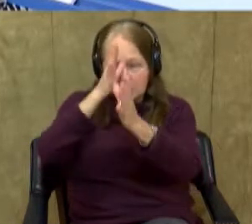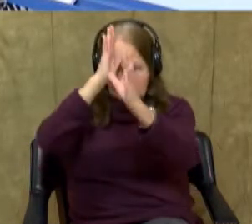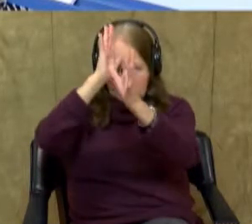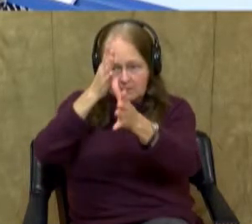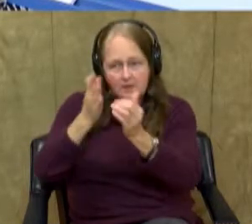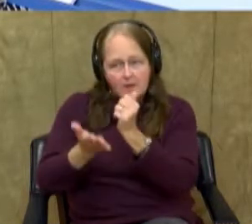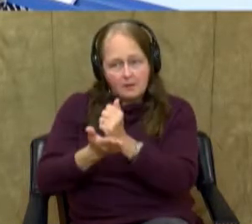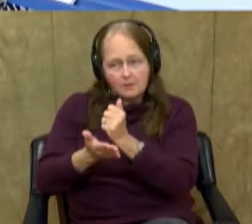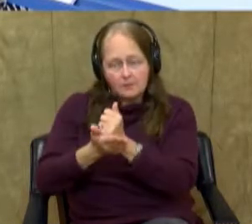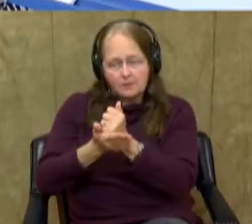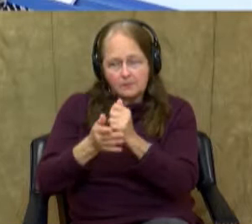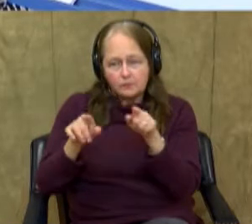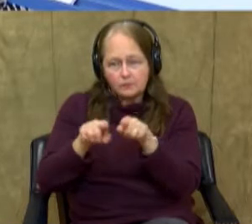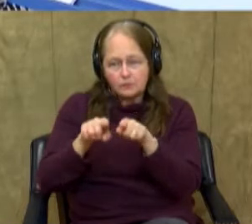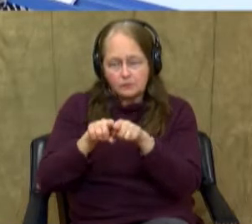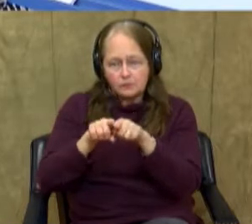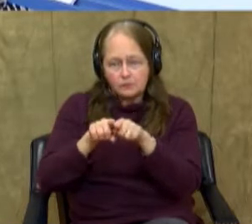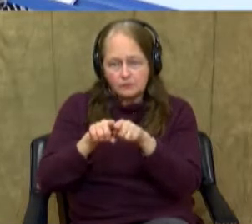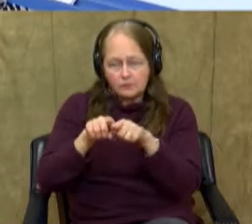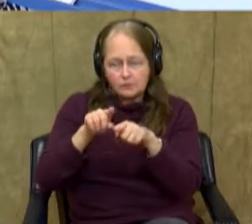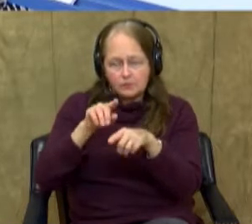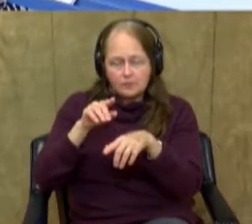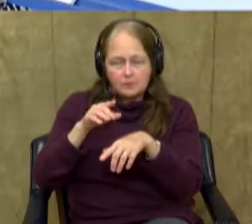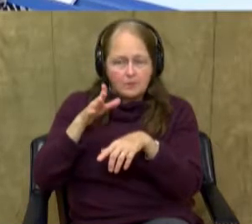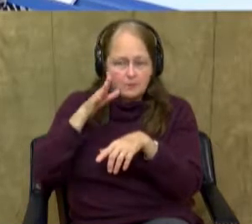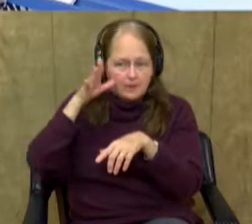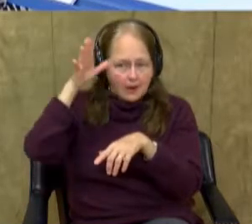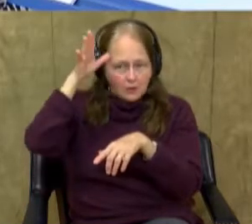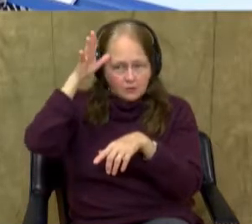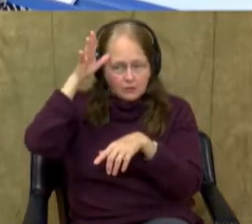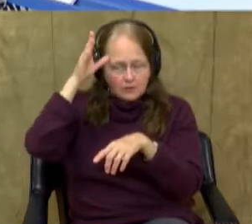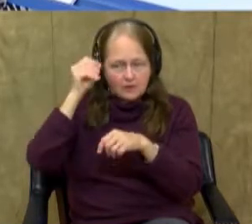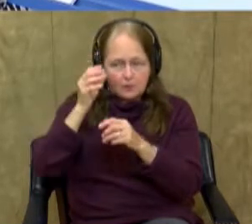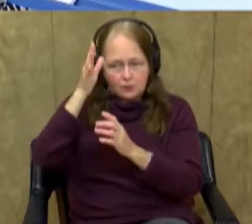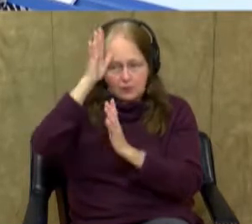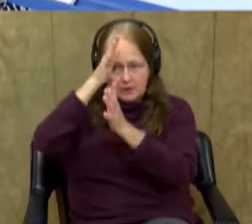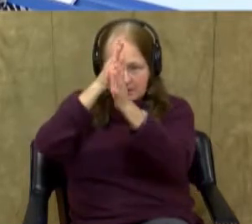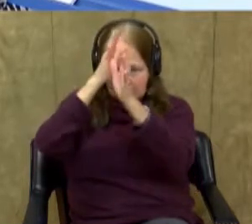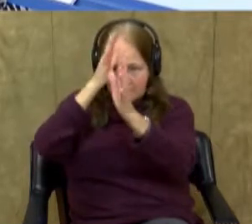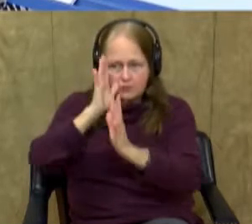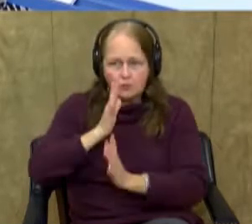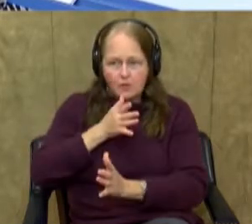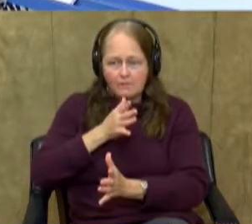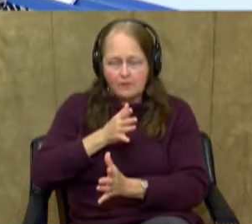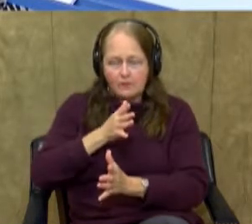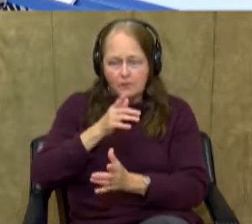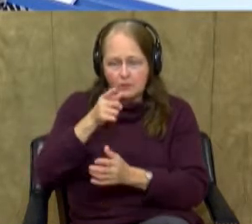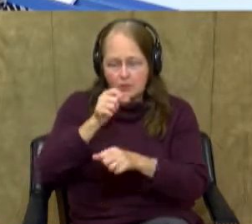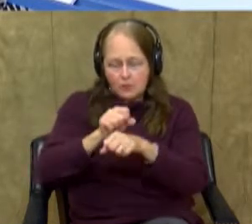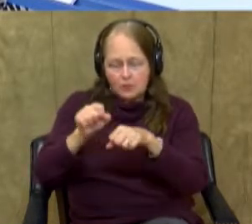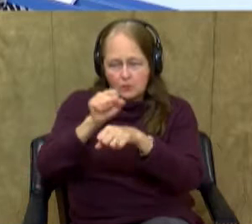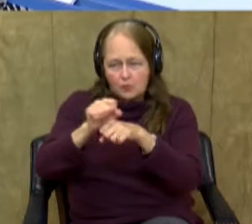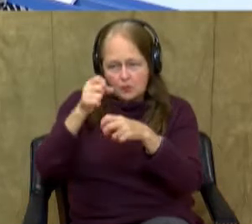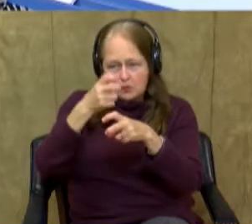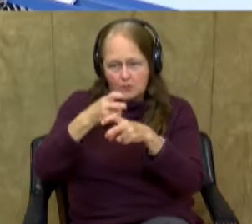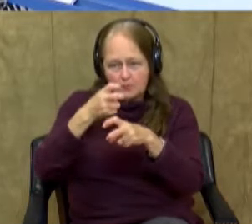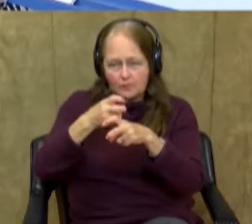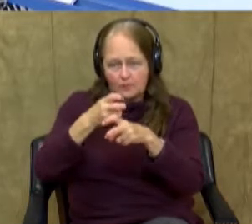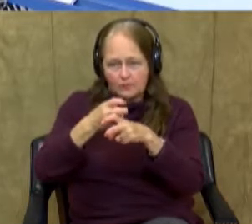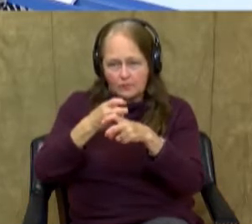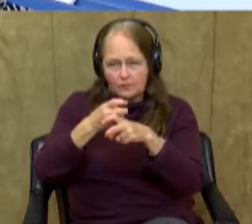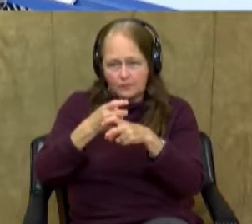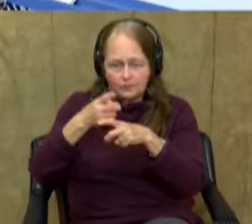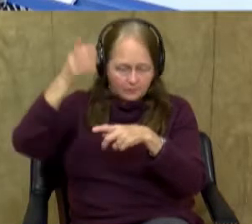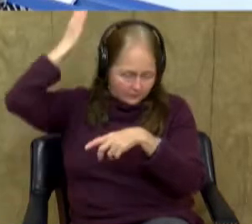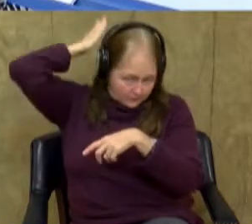out too. So we want to wish those parents and those grandparents well. You've been working hard too, and you deserve